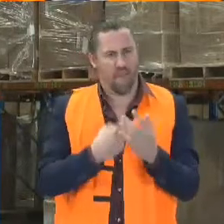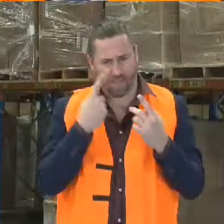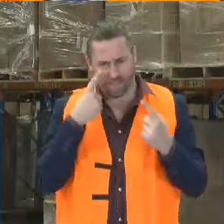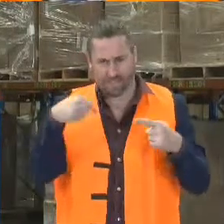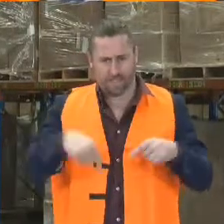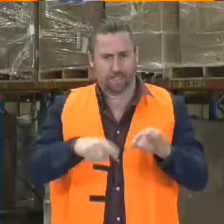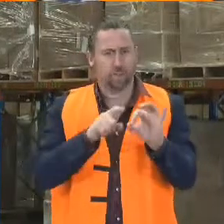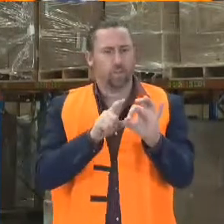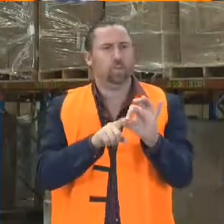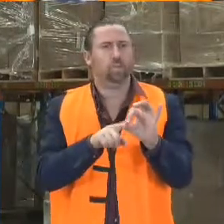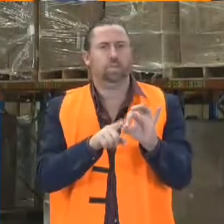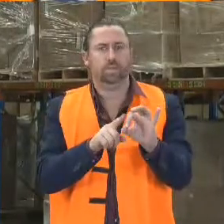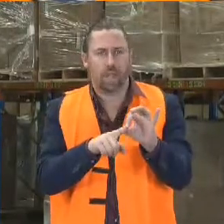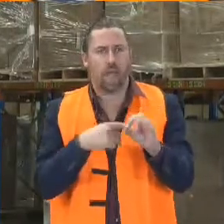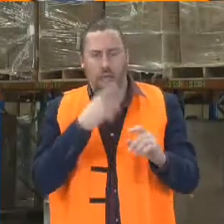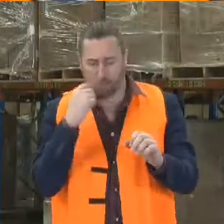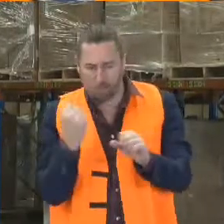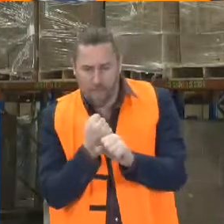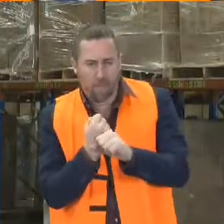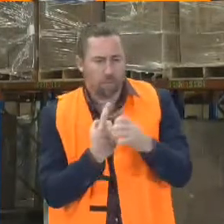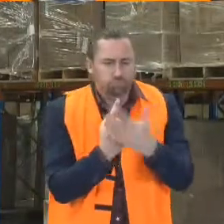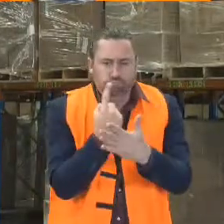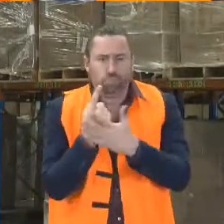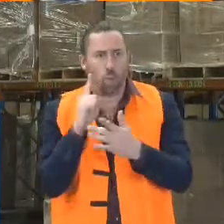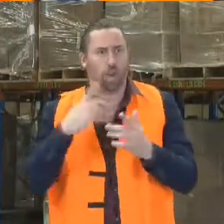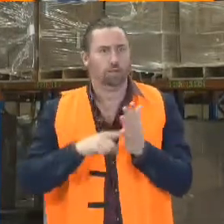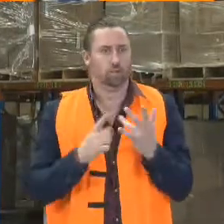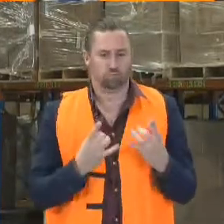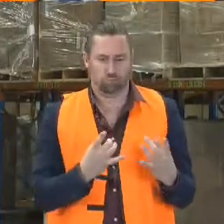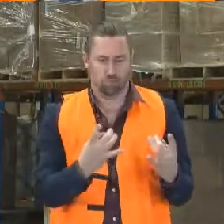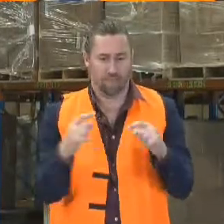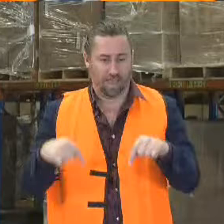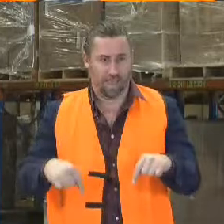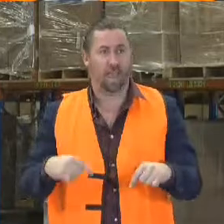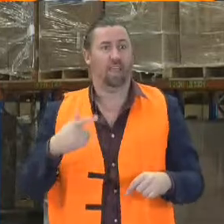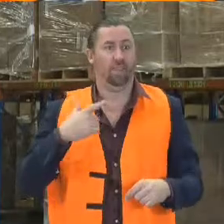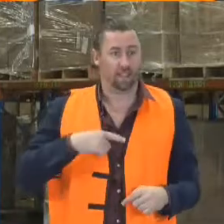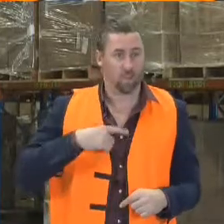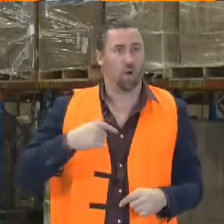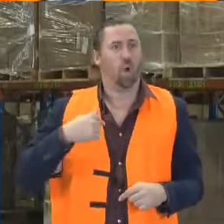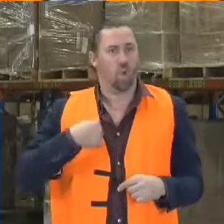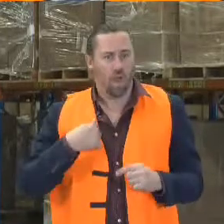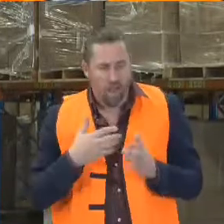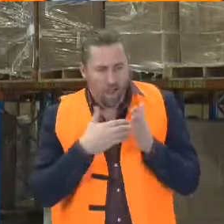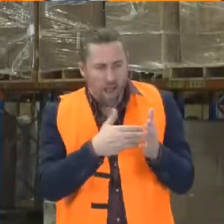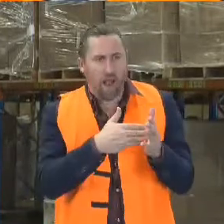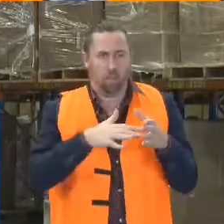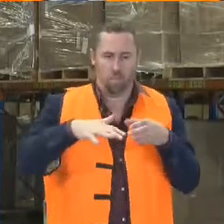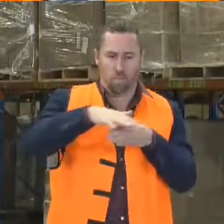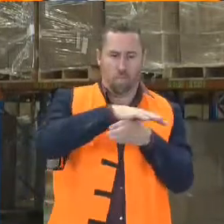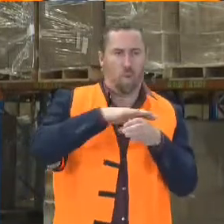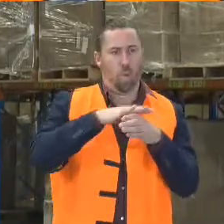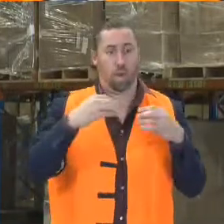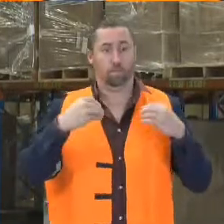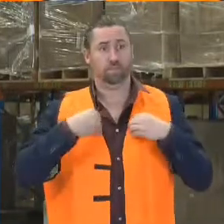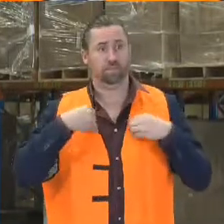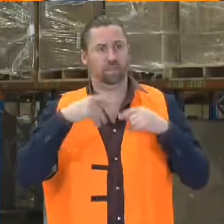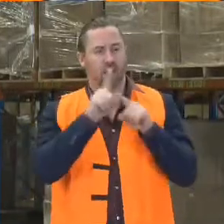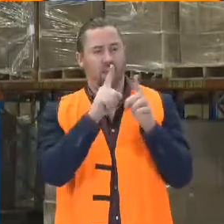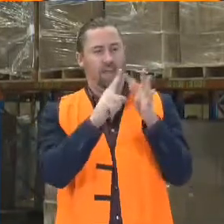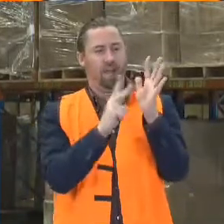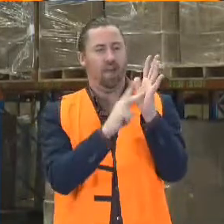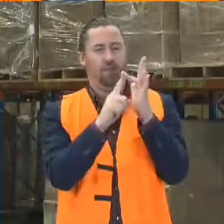to produce some of the equipment here, and that is exactly what we are doing by backing local manufacturers like